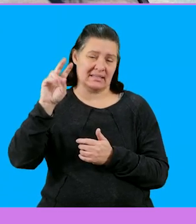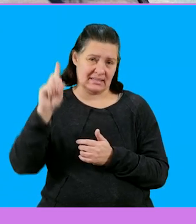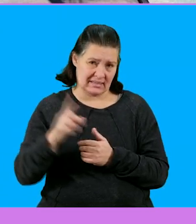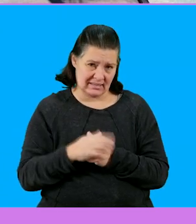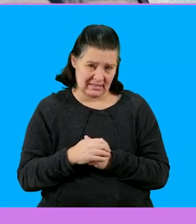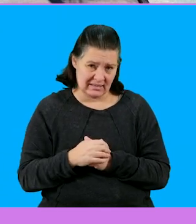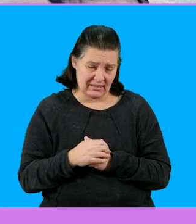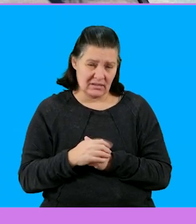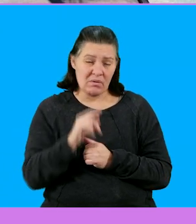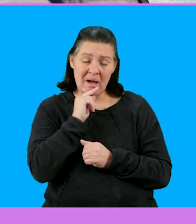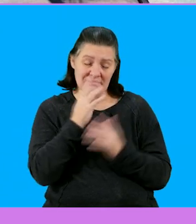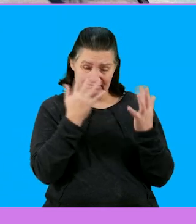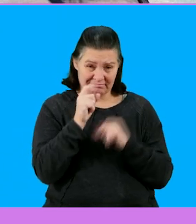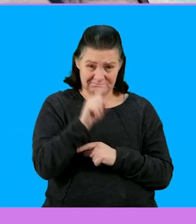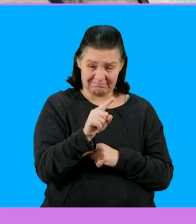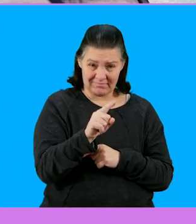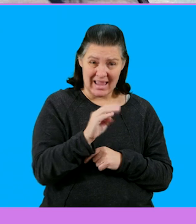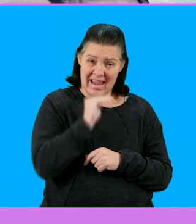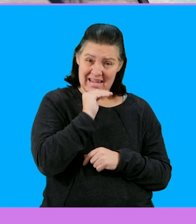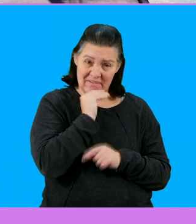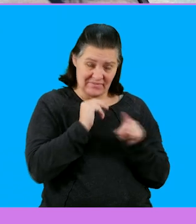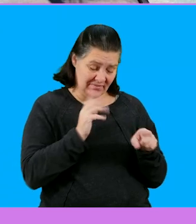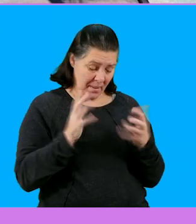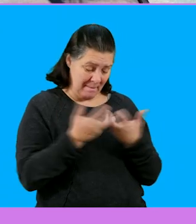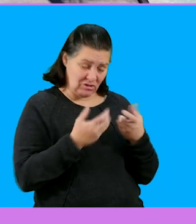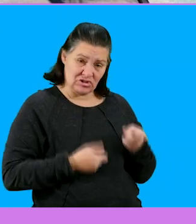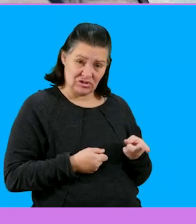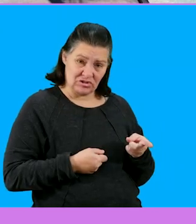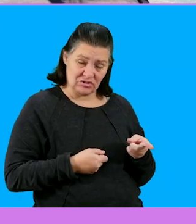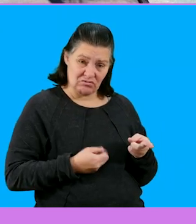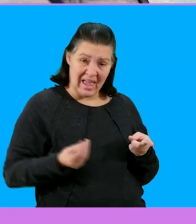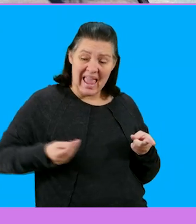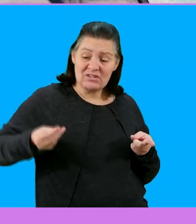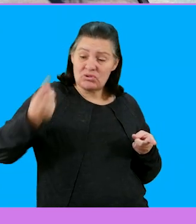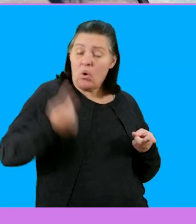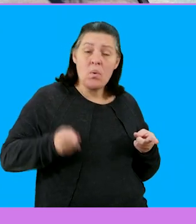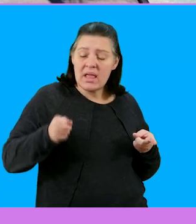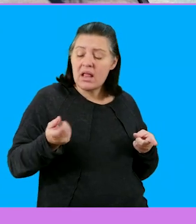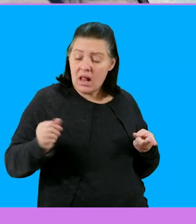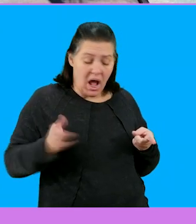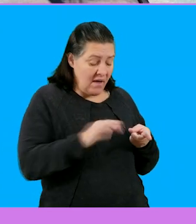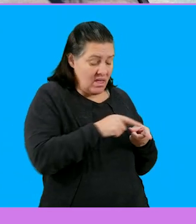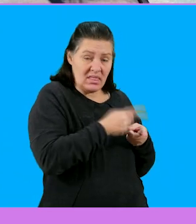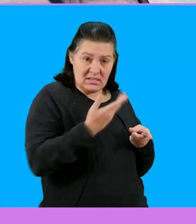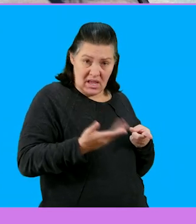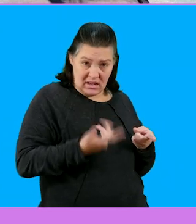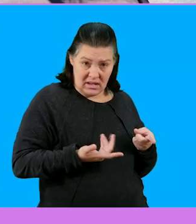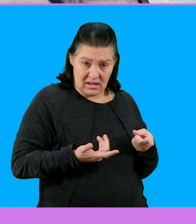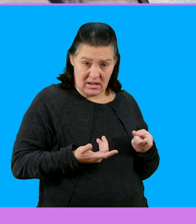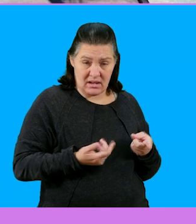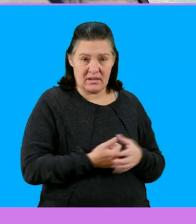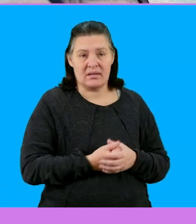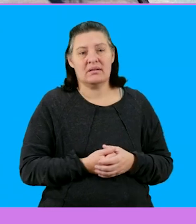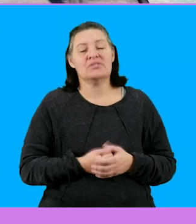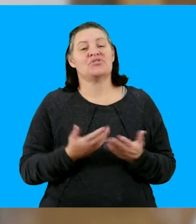you need to calculate whether the interest earned on this investment of 1.1 million rand will be enough to cover for a trip to